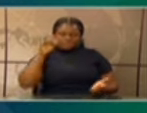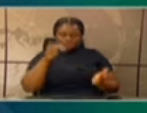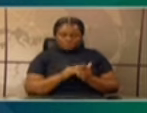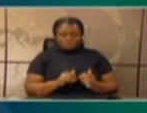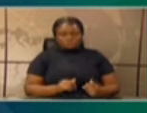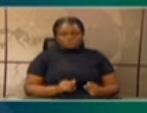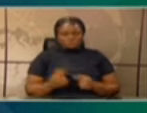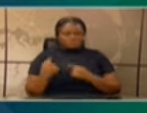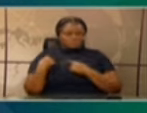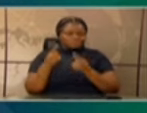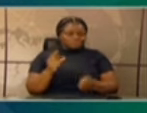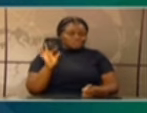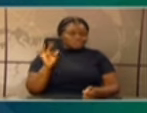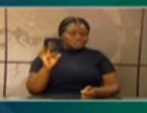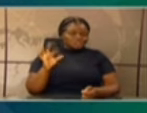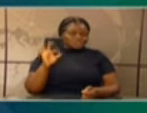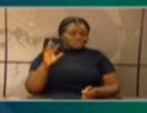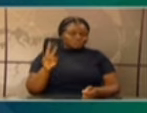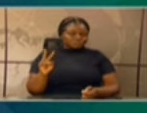From 1992,